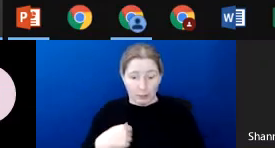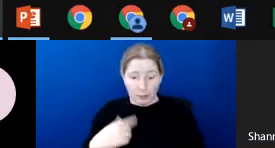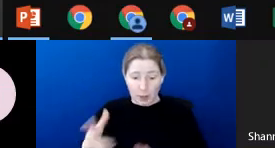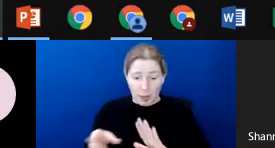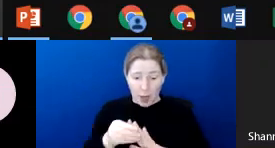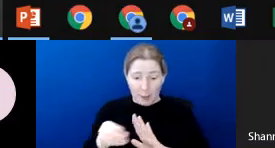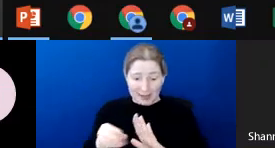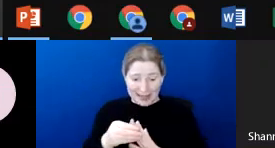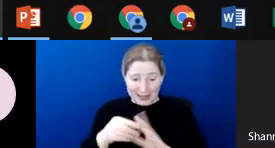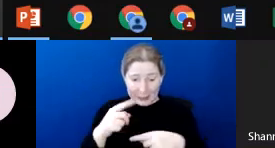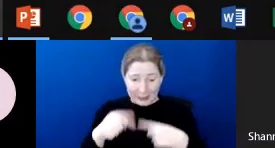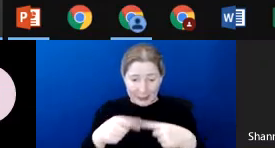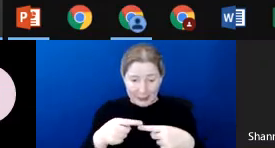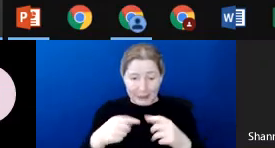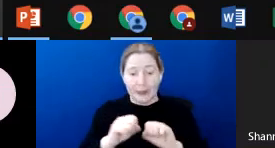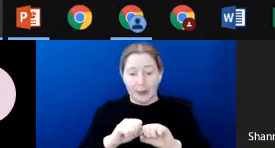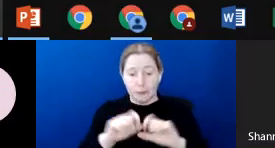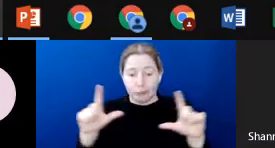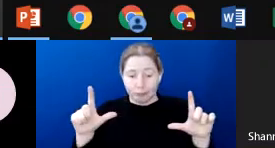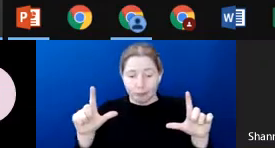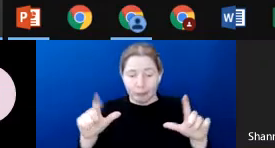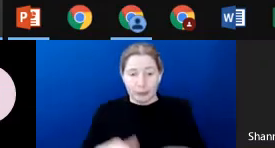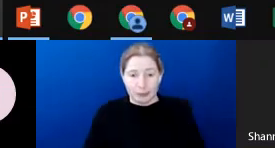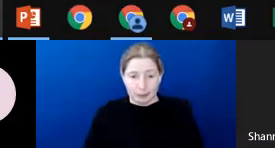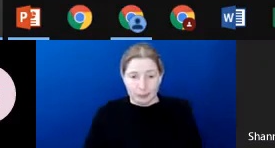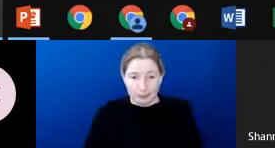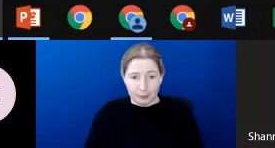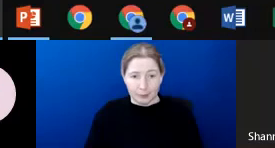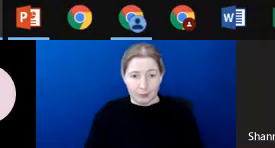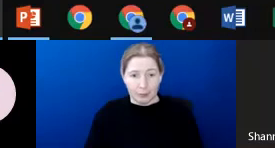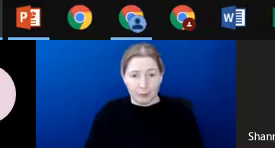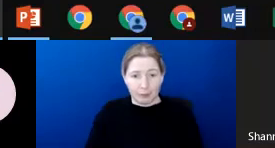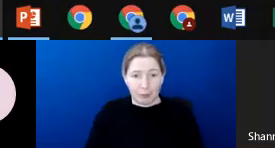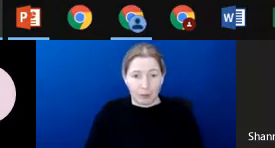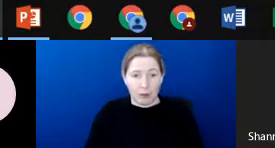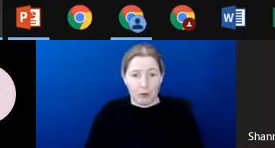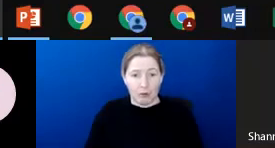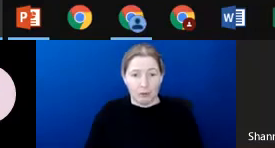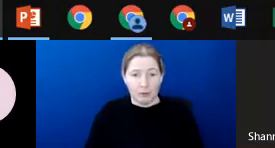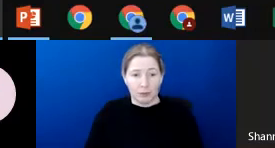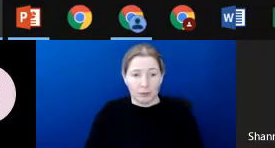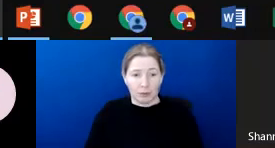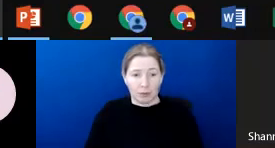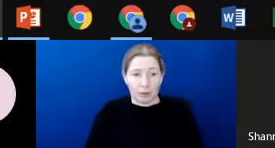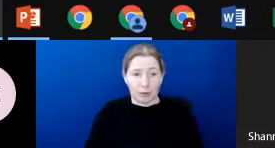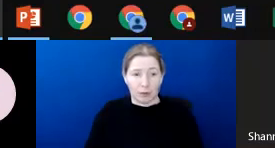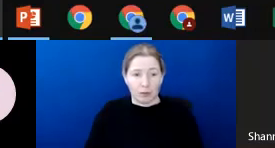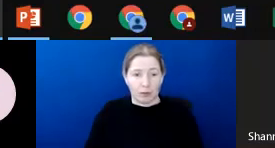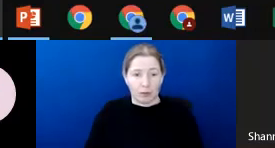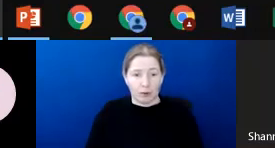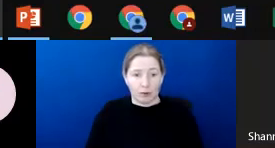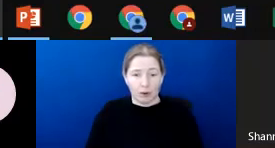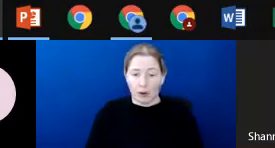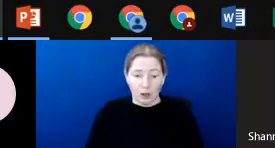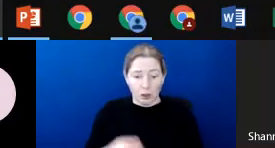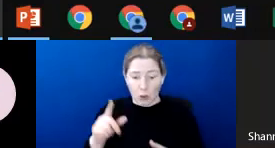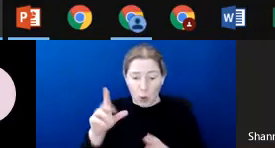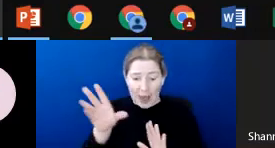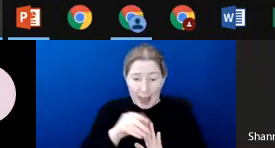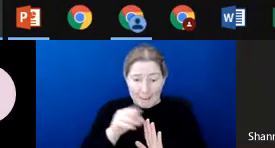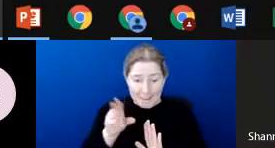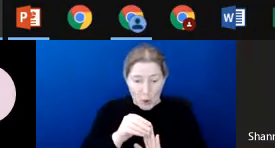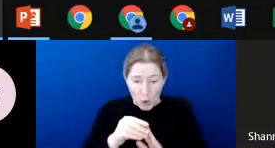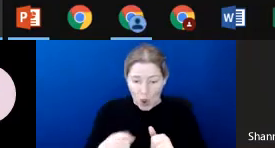just import all the documents. And this import is set up in the job queue, running automatically.